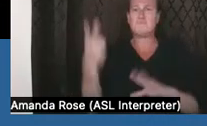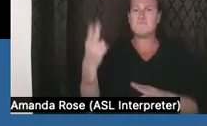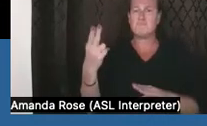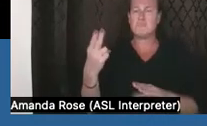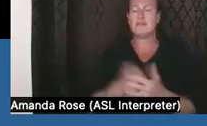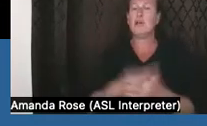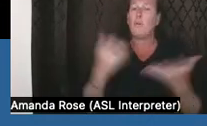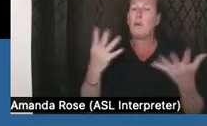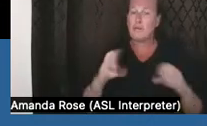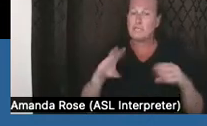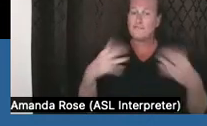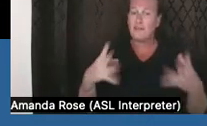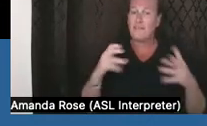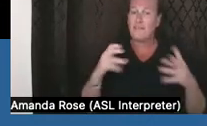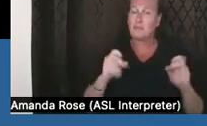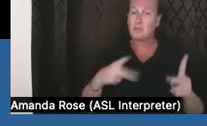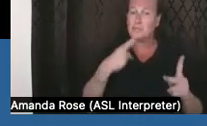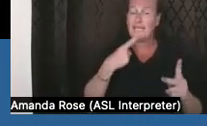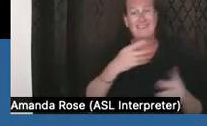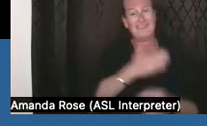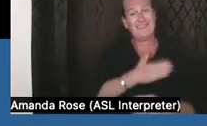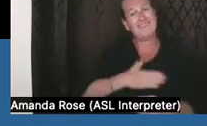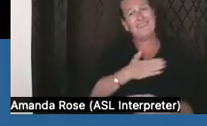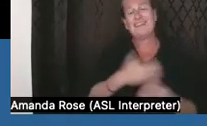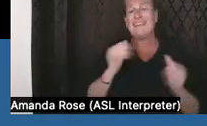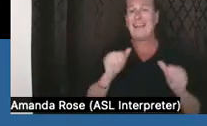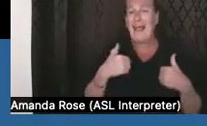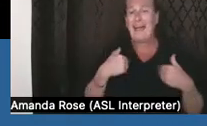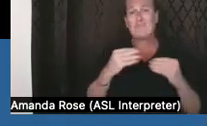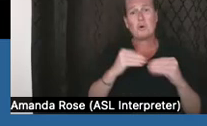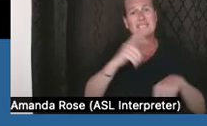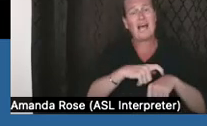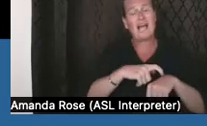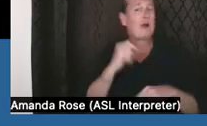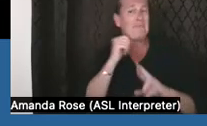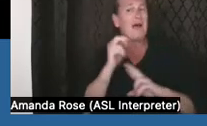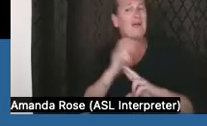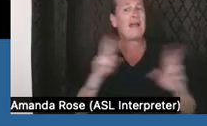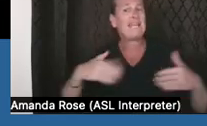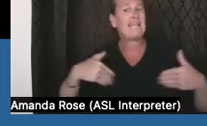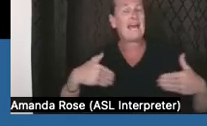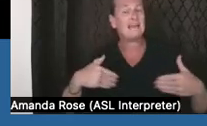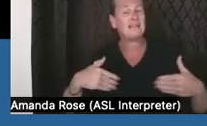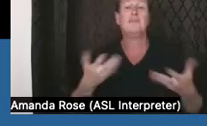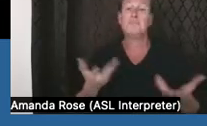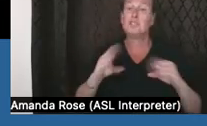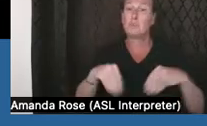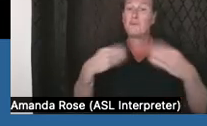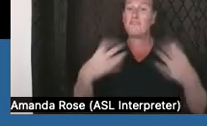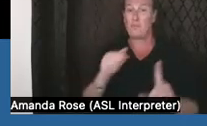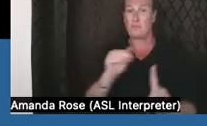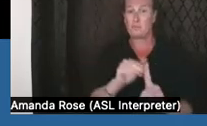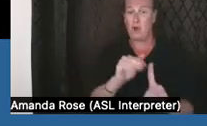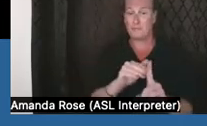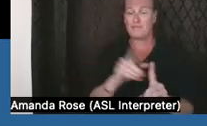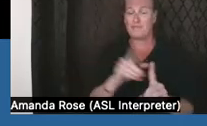or state, can I have more time, please, or I'm not ready yet. And then our goal is to provide them with that prompt and that they will eventually begin to use